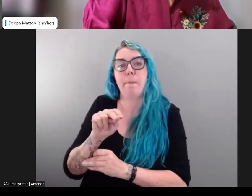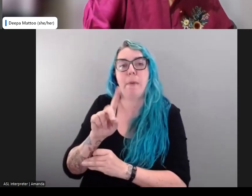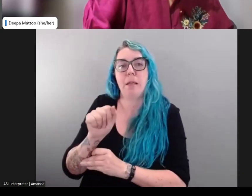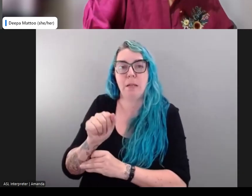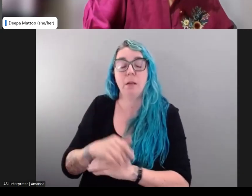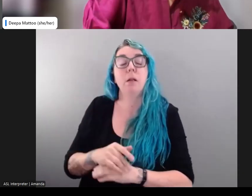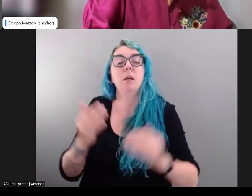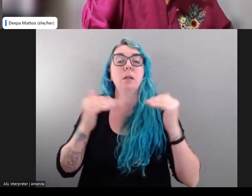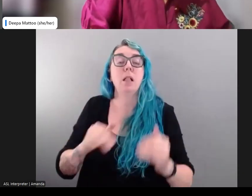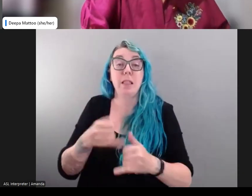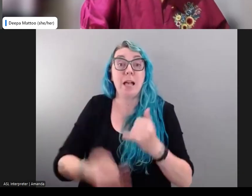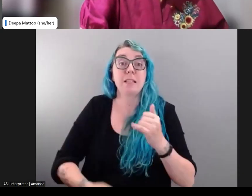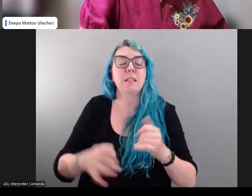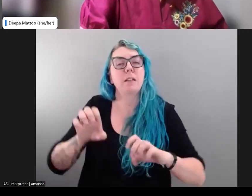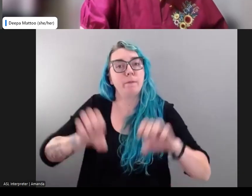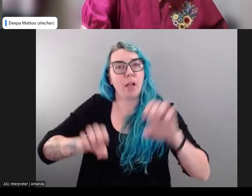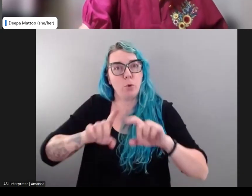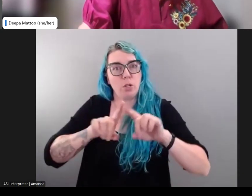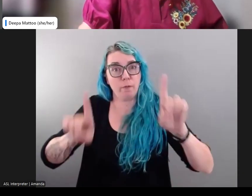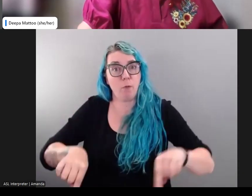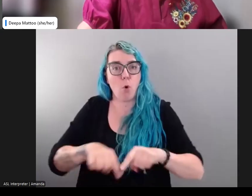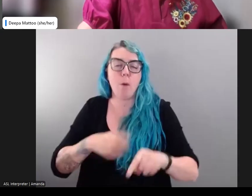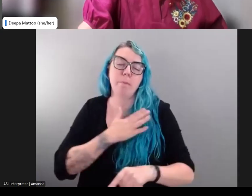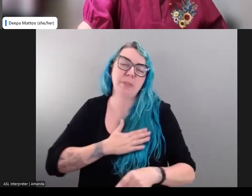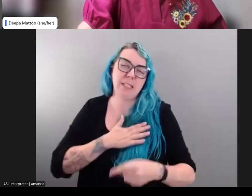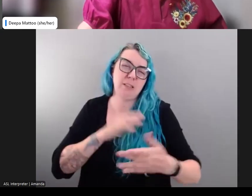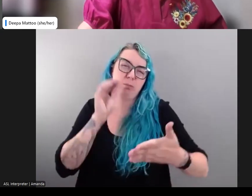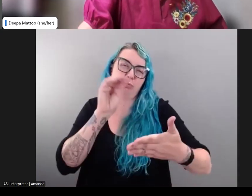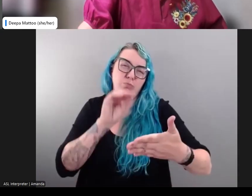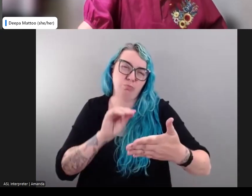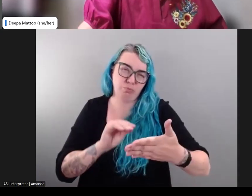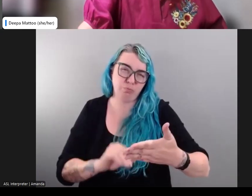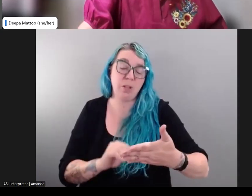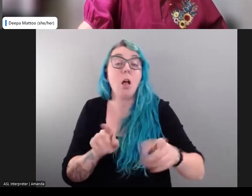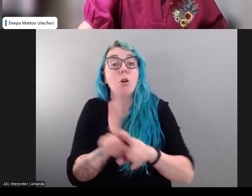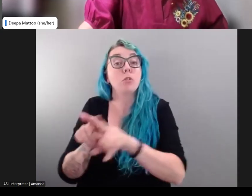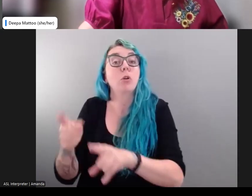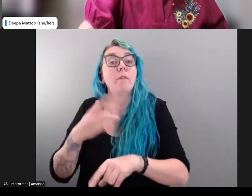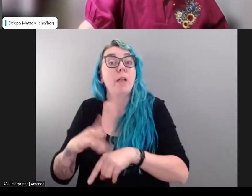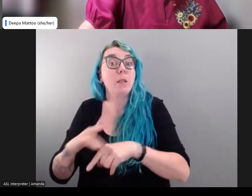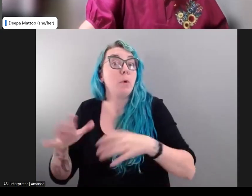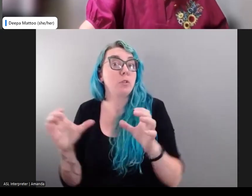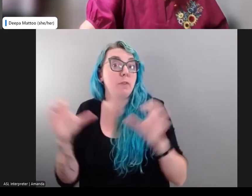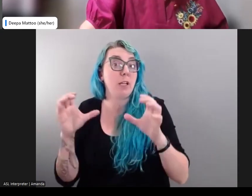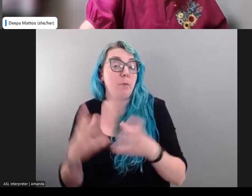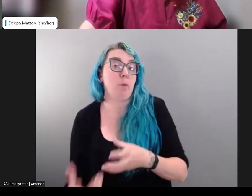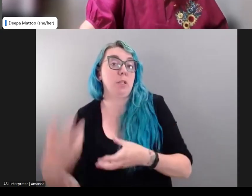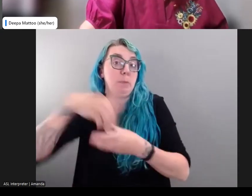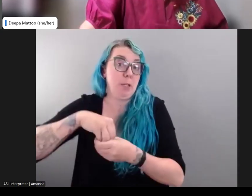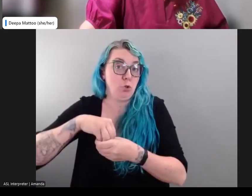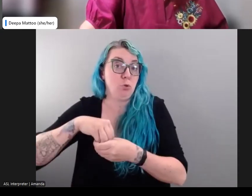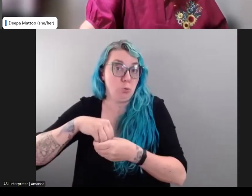the evaluation form. And also, there's a link to receive a certificate of participation. The link for the evaluation